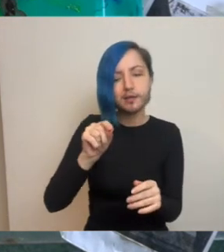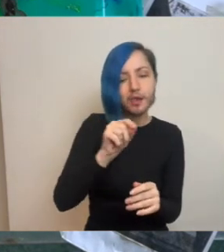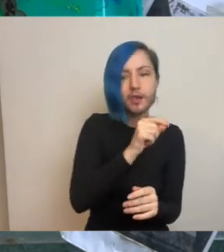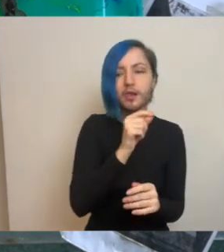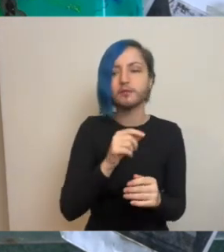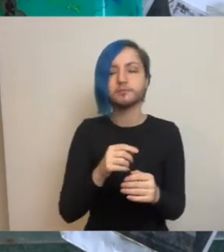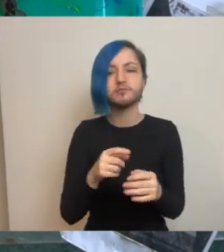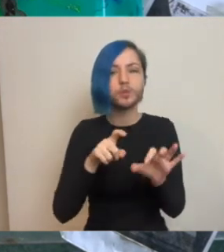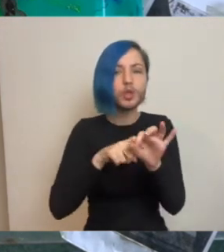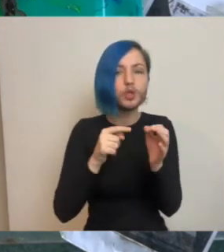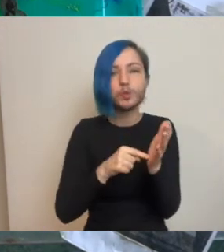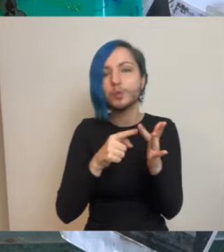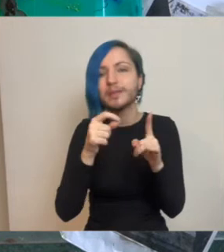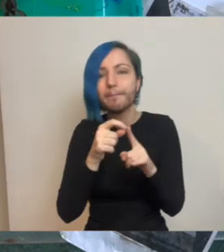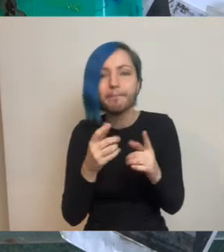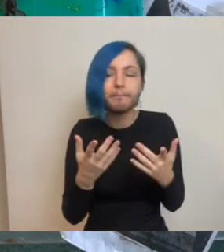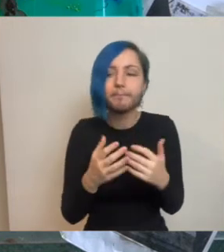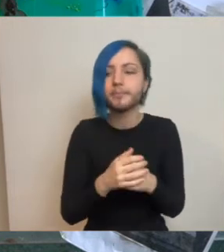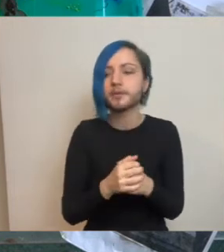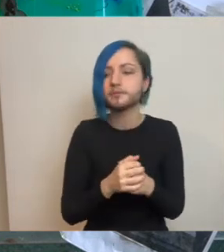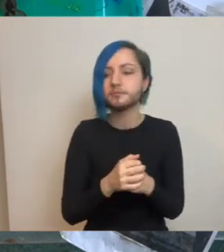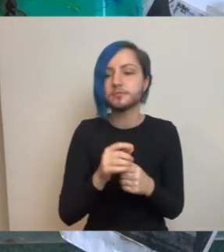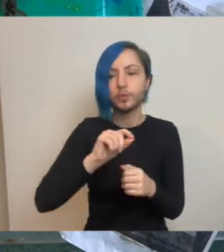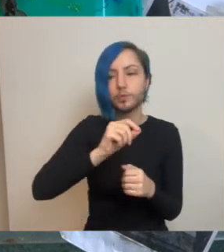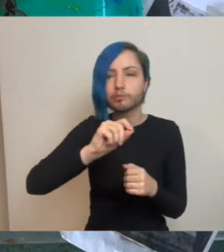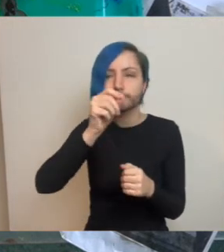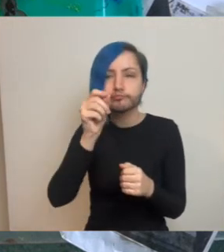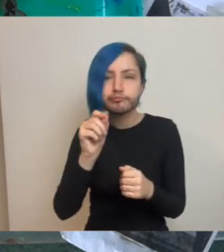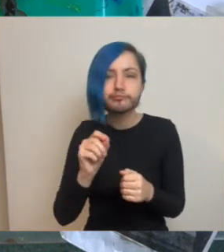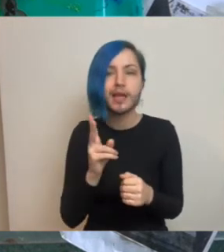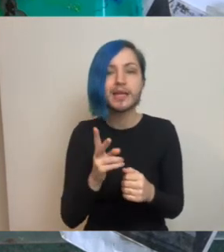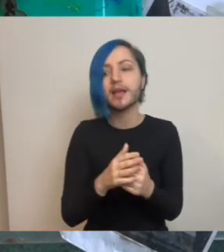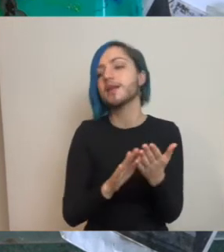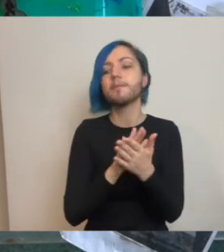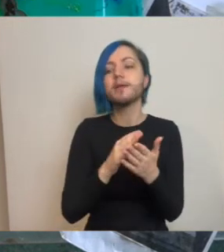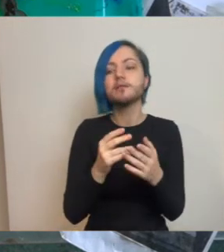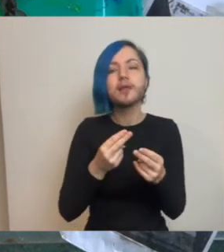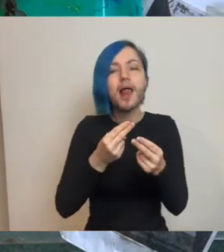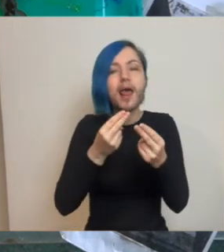again with a bit of a Q-tip. You can literally go over it, and then you can end up with a slightly lighter